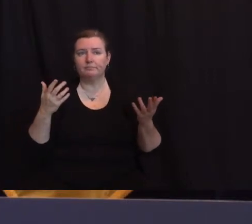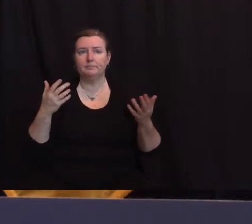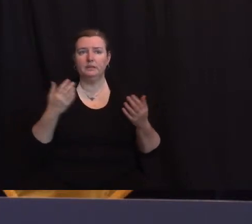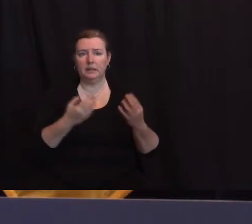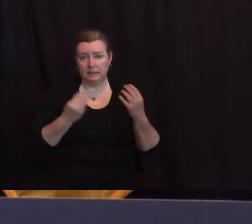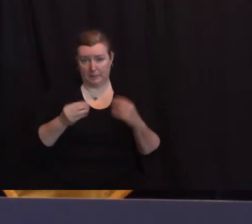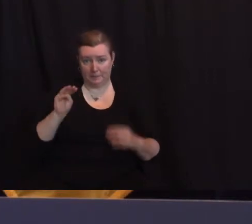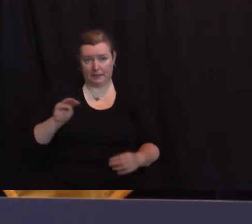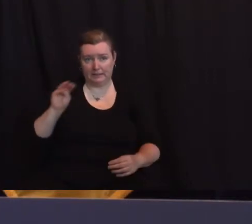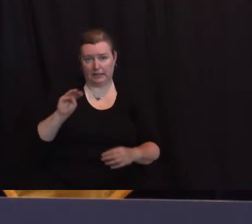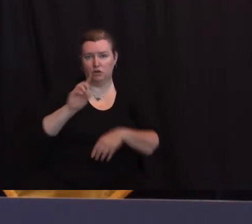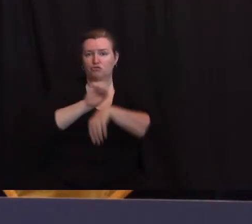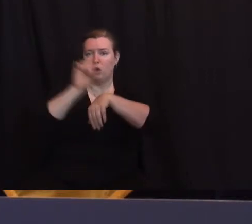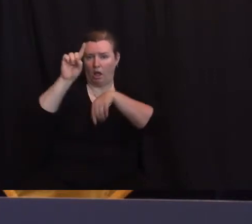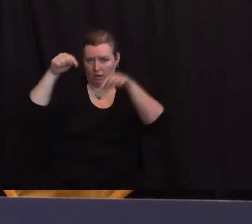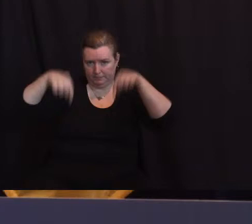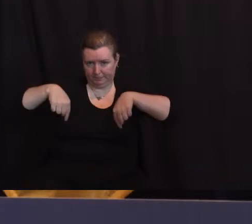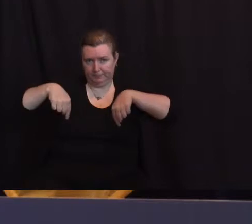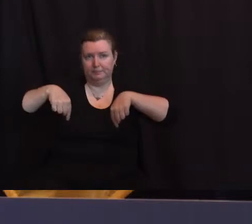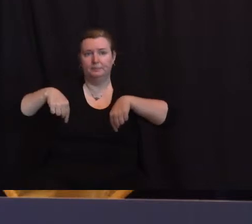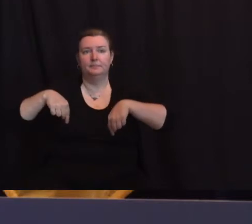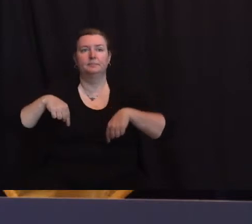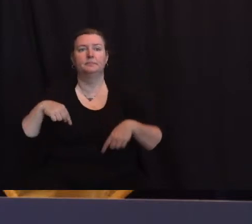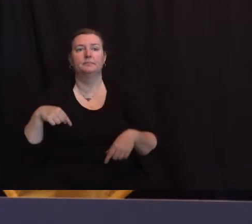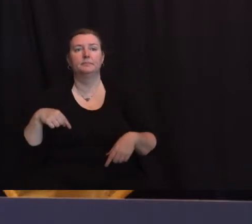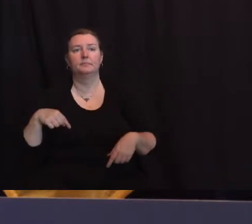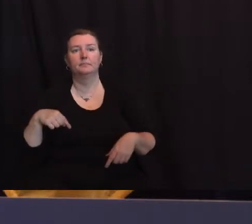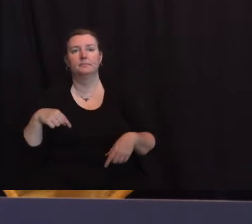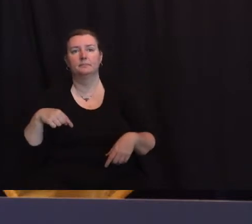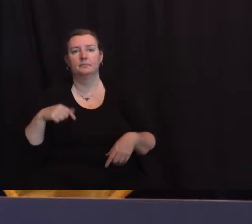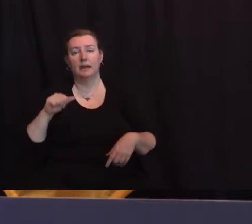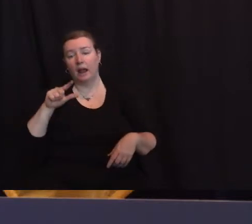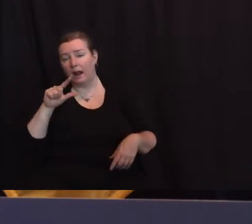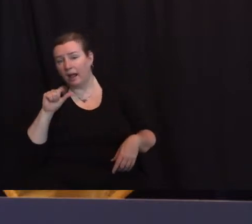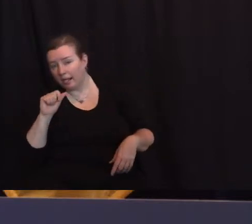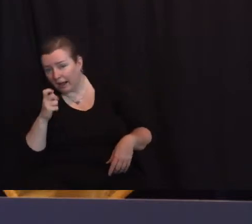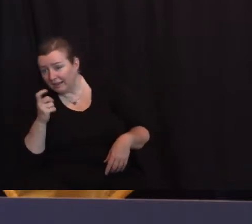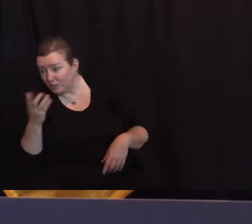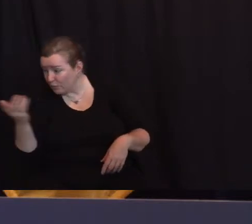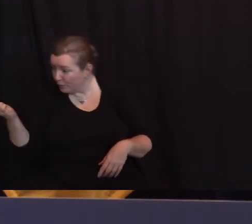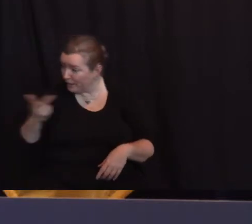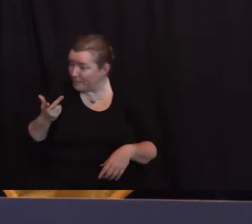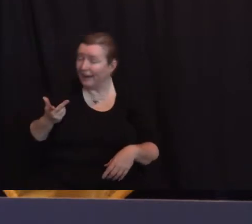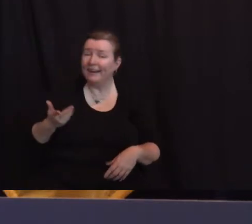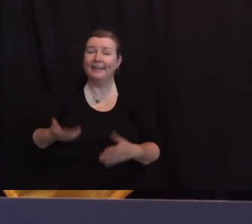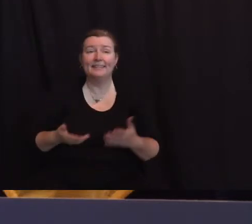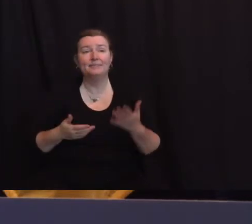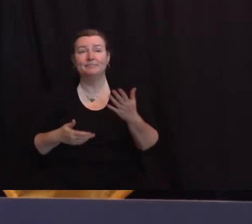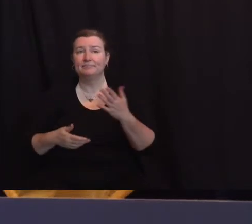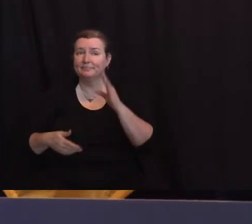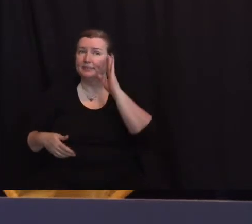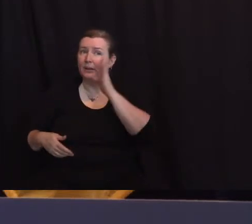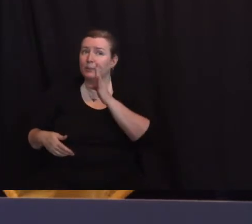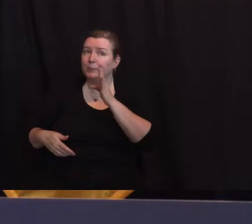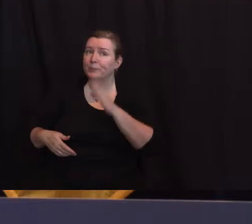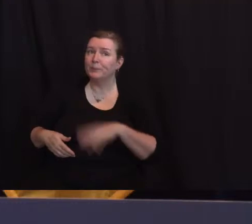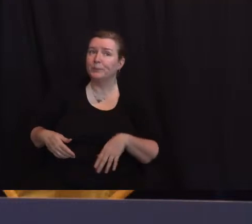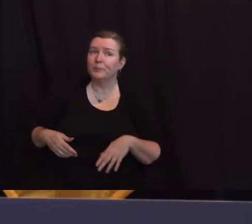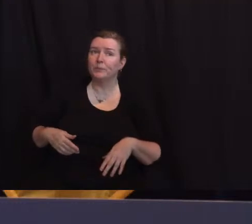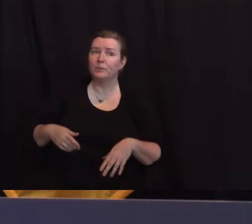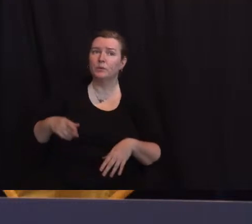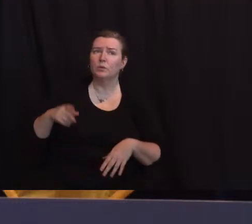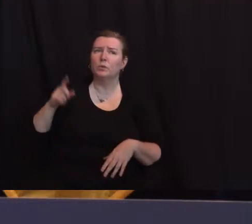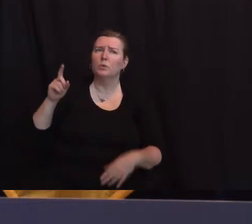Monday at 1 o'clock. Alex, welcome back. Hey, thank you, Governor. Governor, NG2AS News has done an extensive